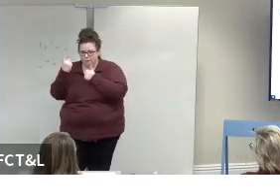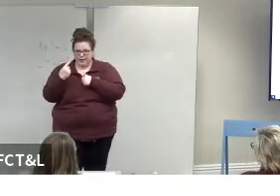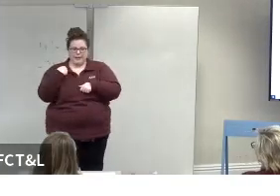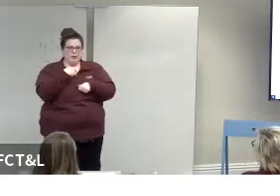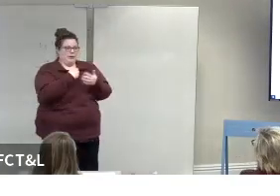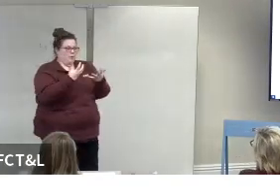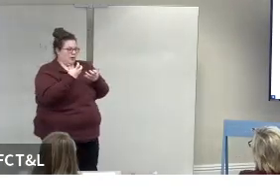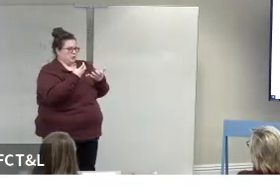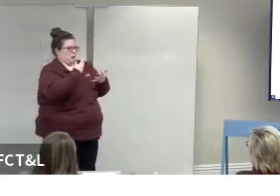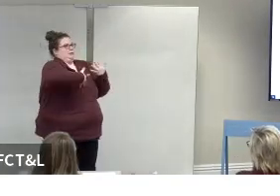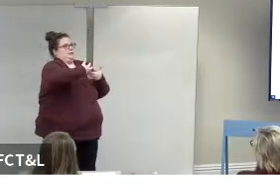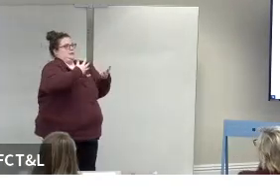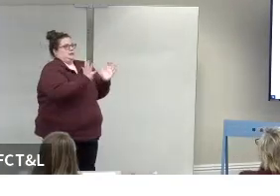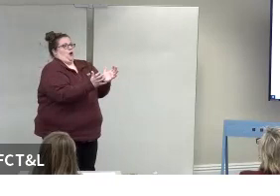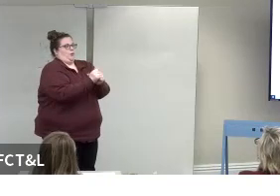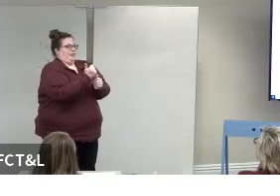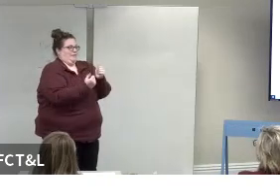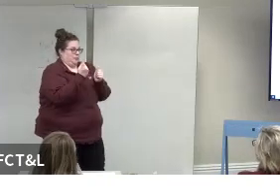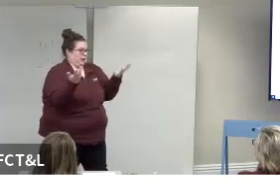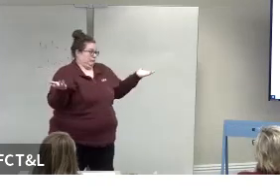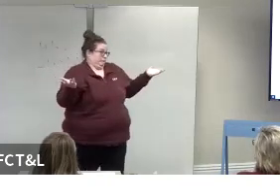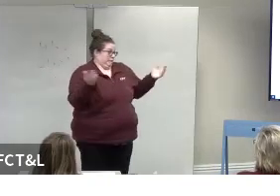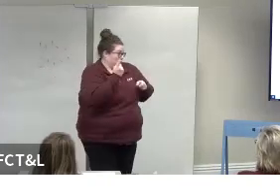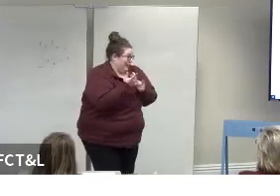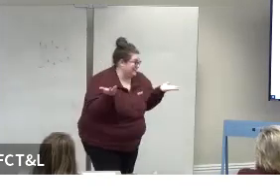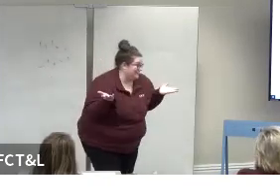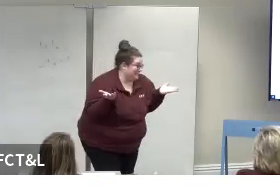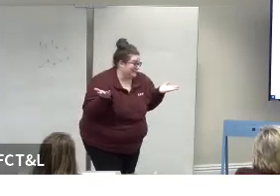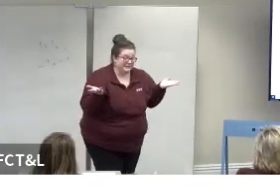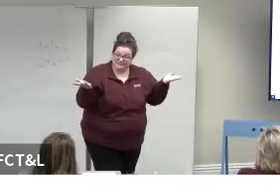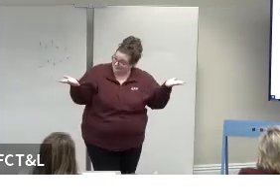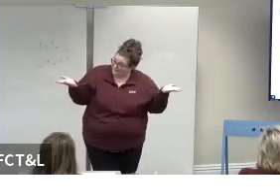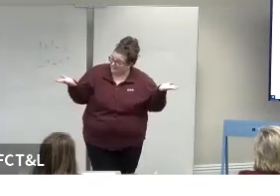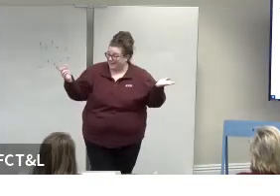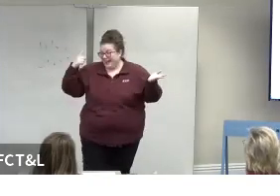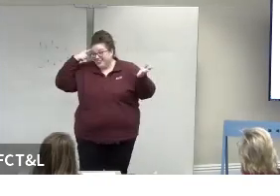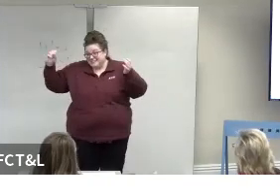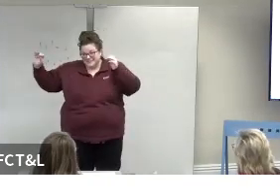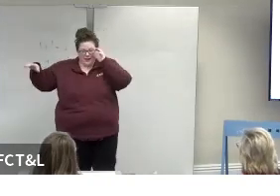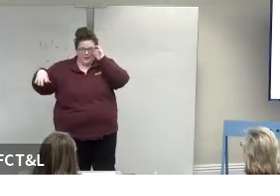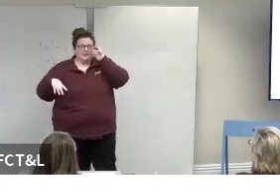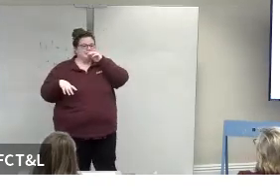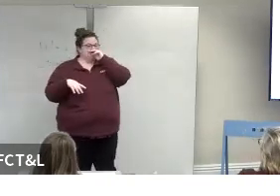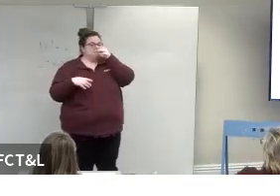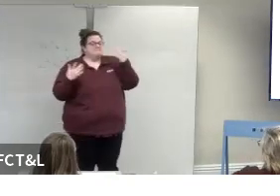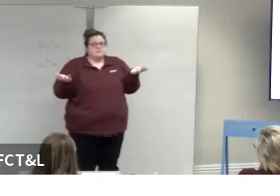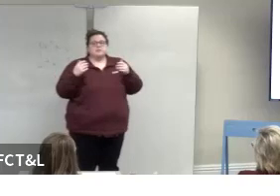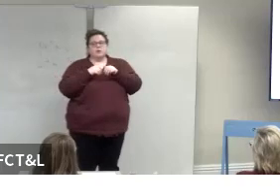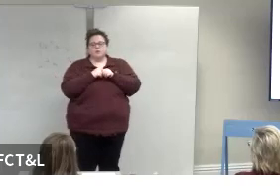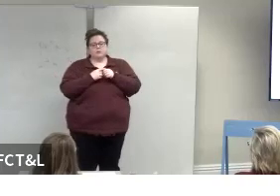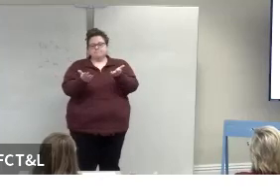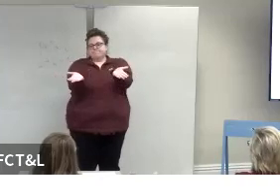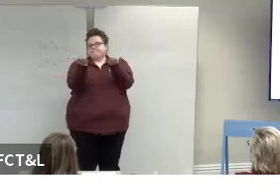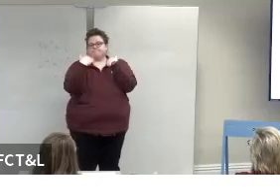you guys. I mean, we love everybody. We really want to interact with people. We do, right? Right? We love to talk. So I think